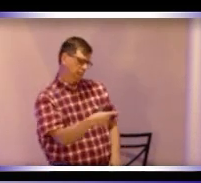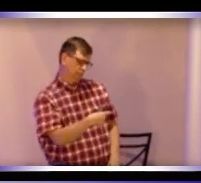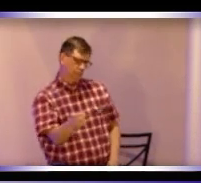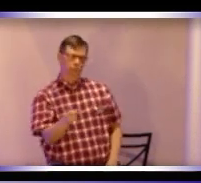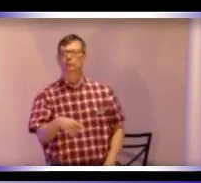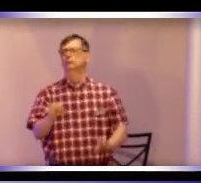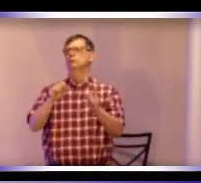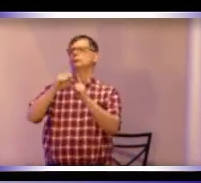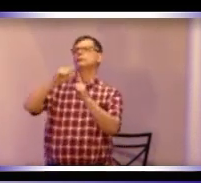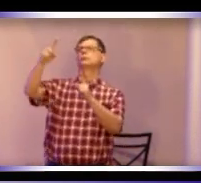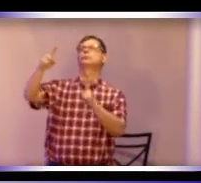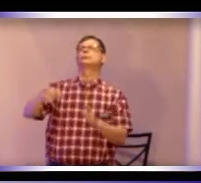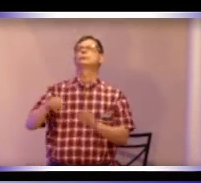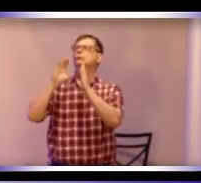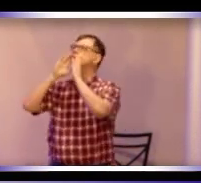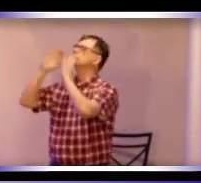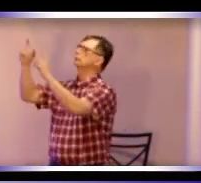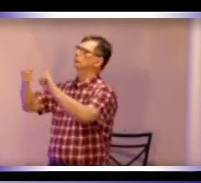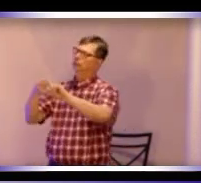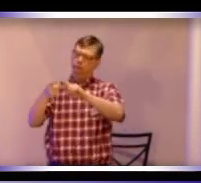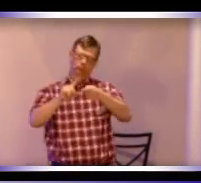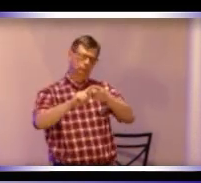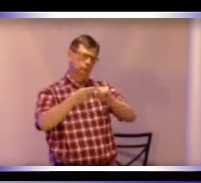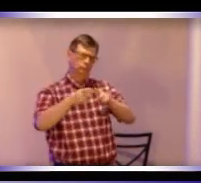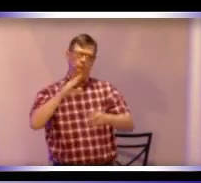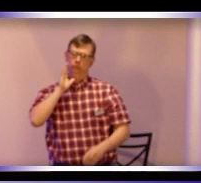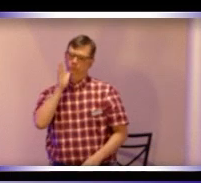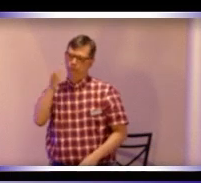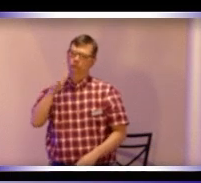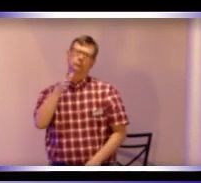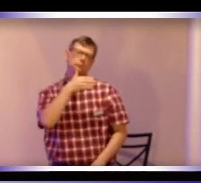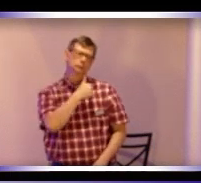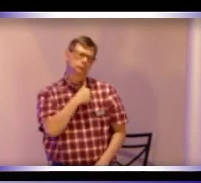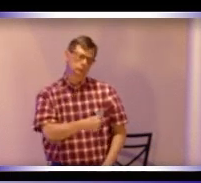to call friend, brother,